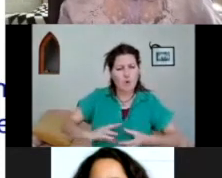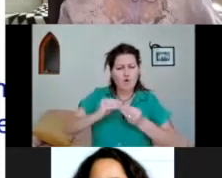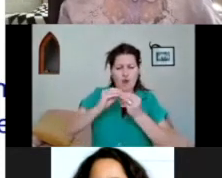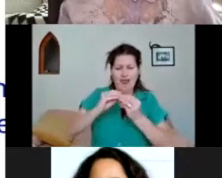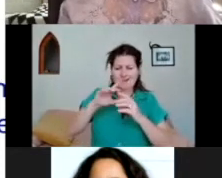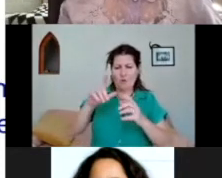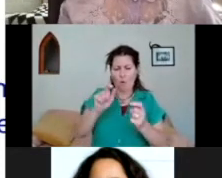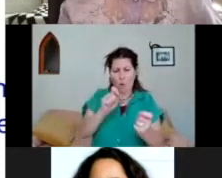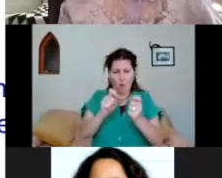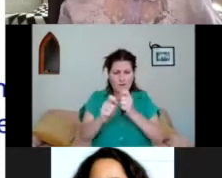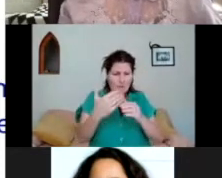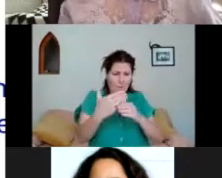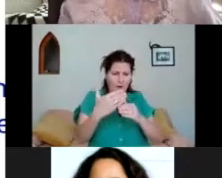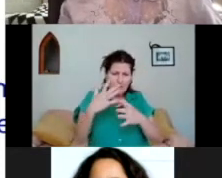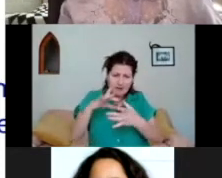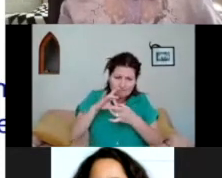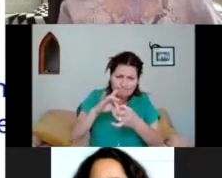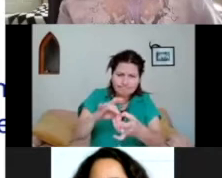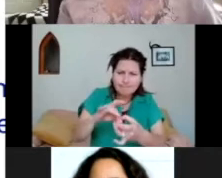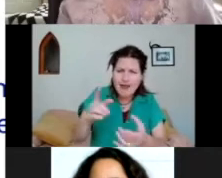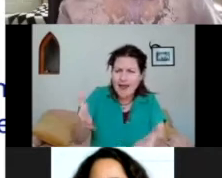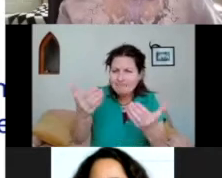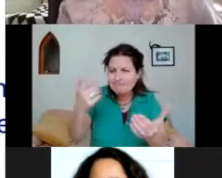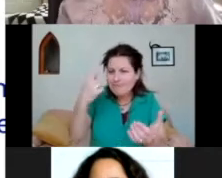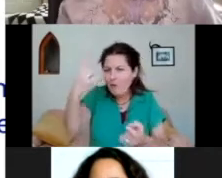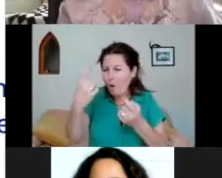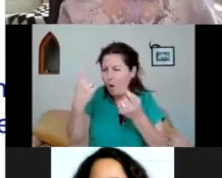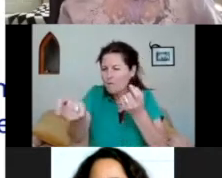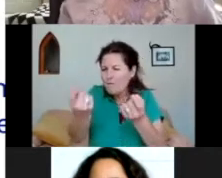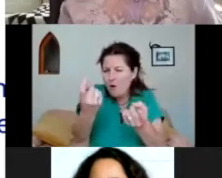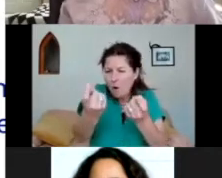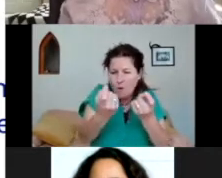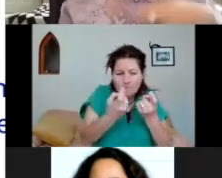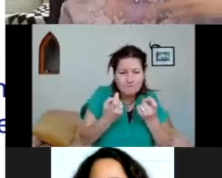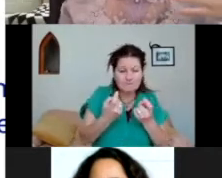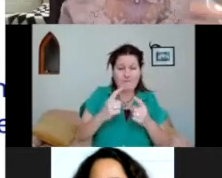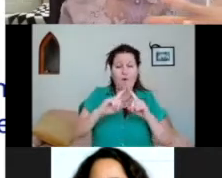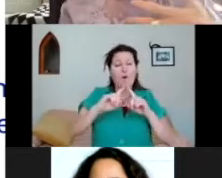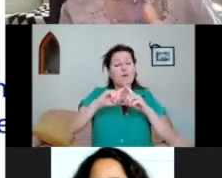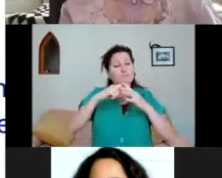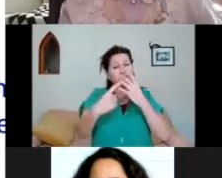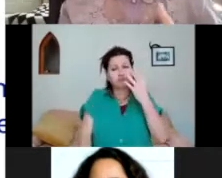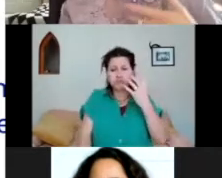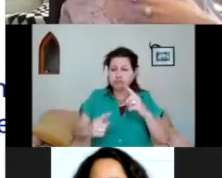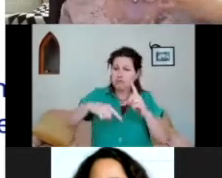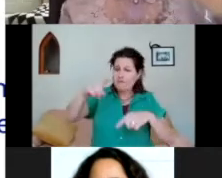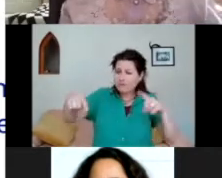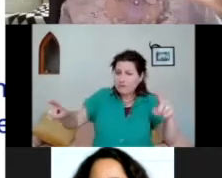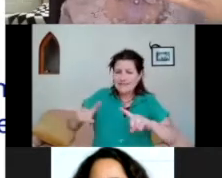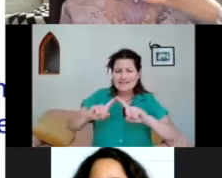which is engaging and thought-provoking. All art forms are welcome, therefore music, visual